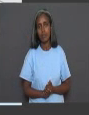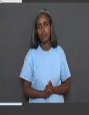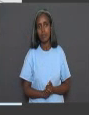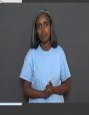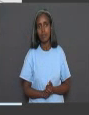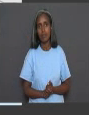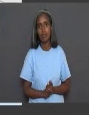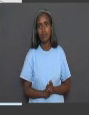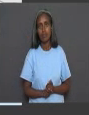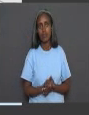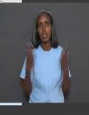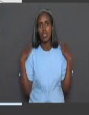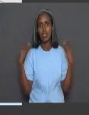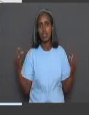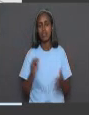housing,